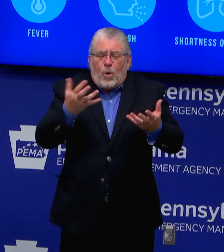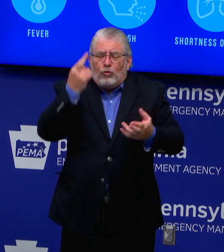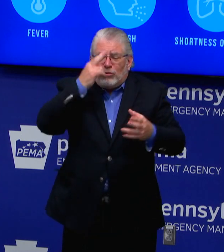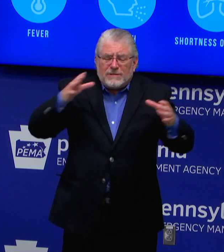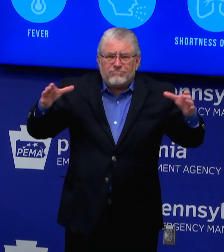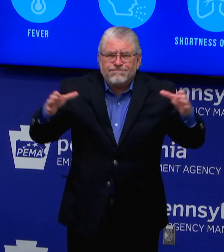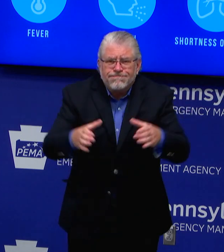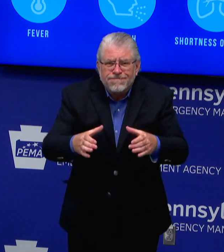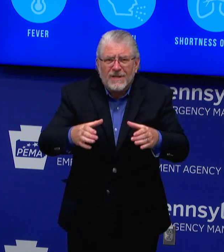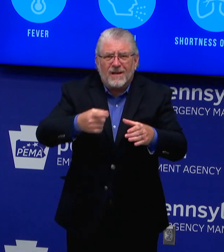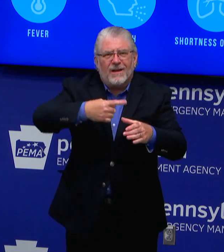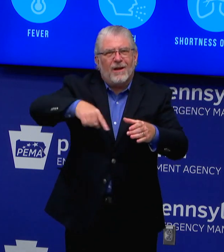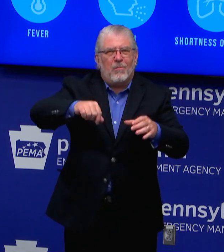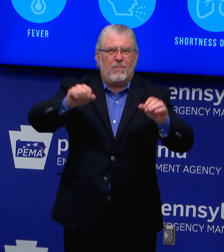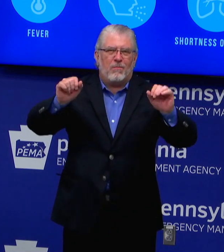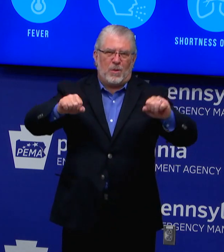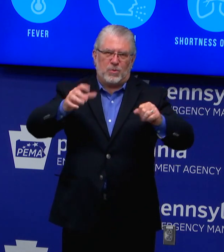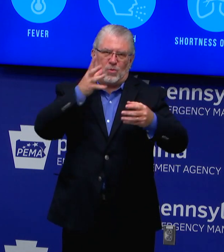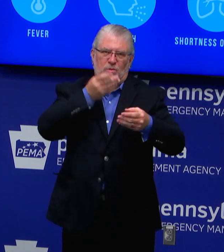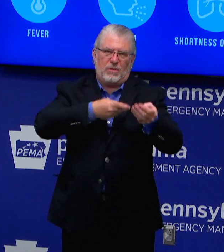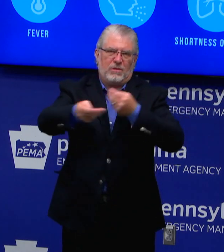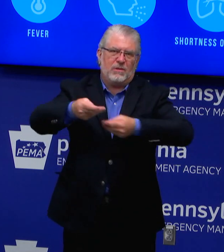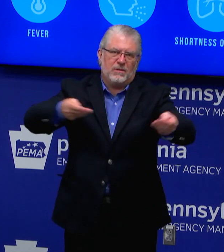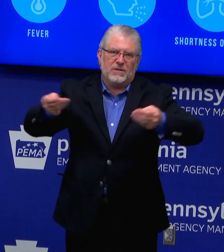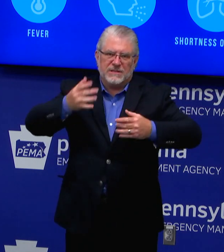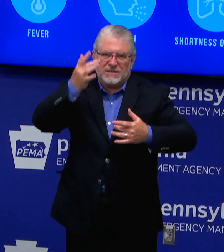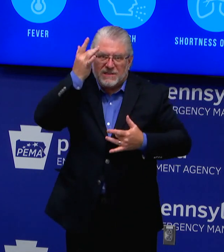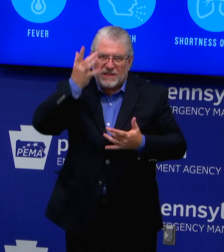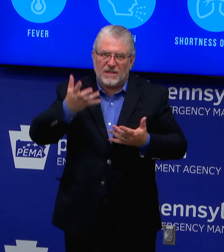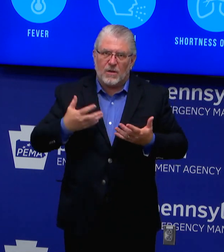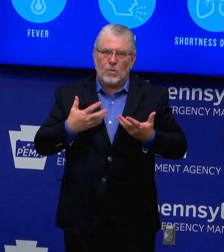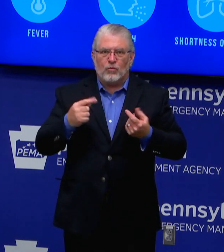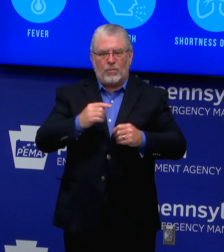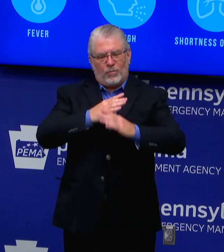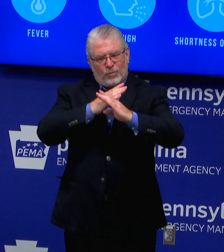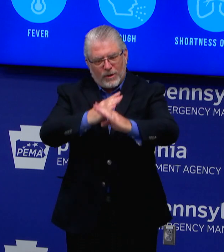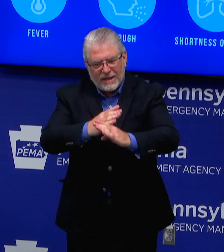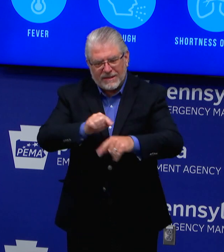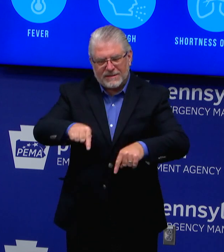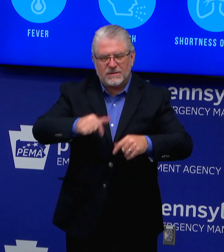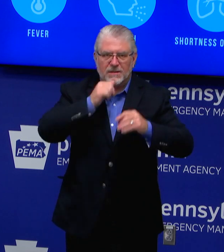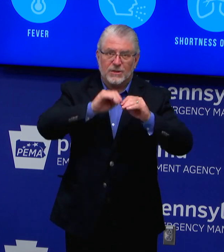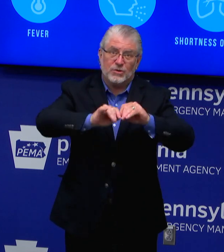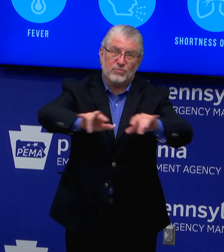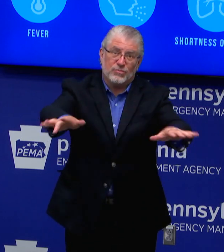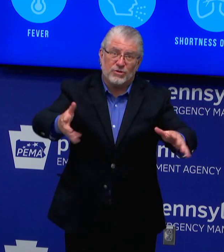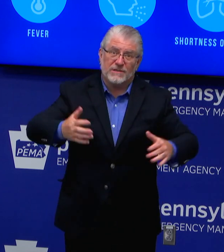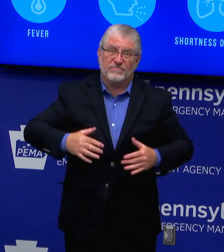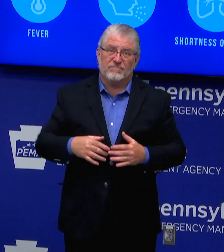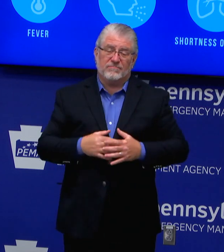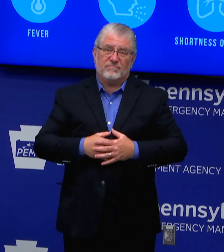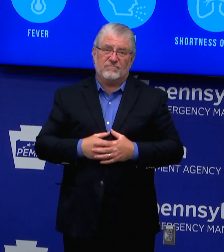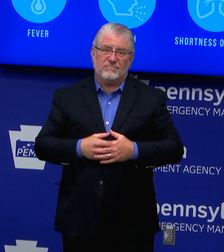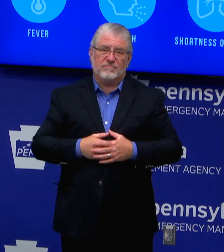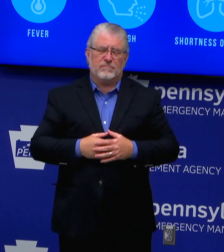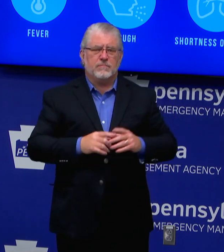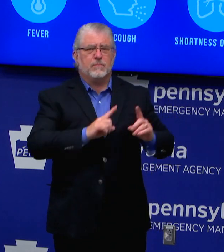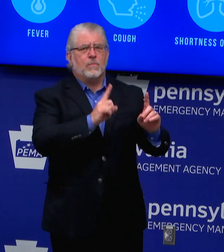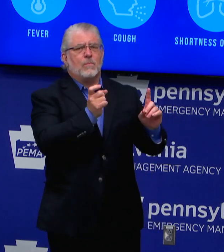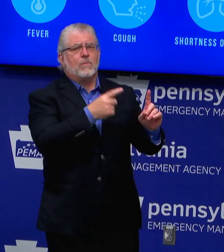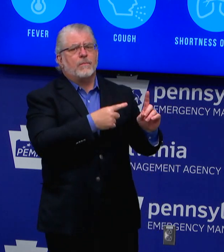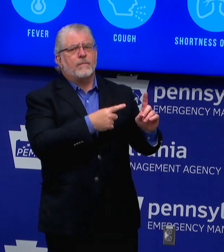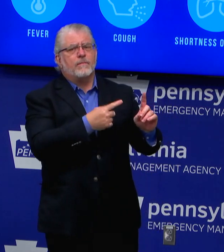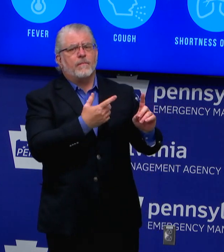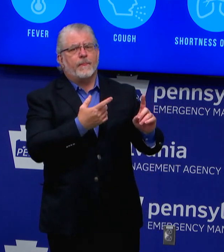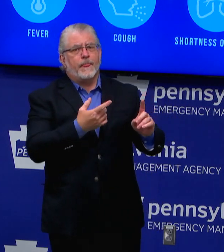risk getting sick, and we want to keep that from happening. And finally, from 6ABC, at the very least, to survive,